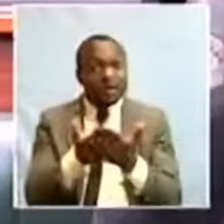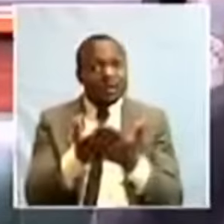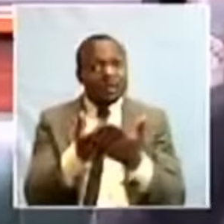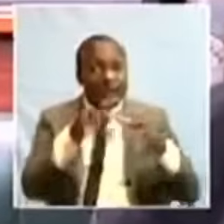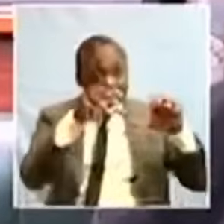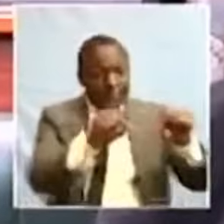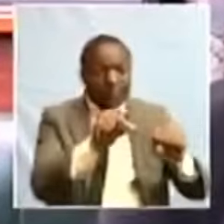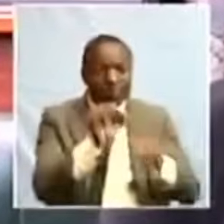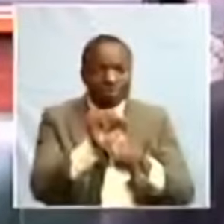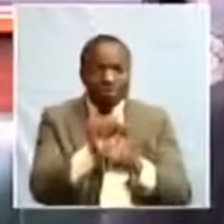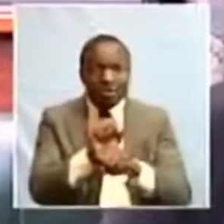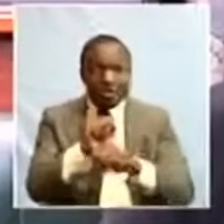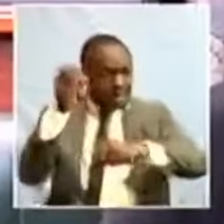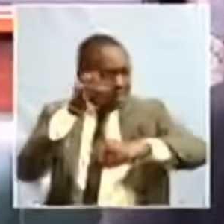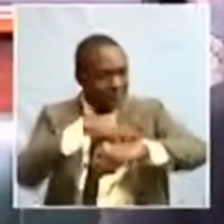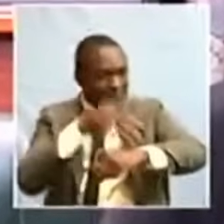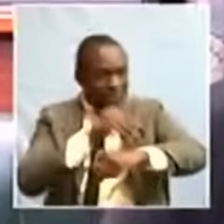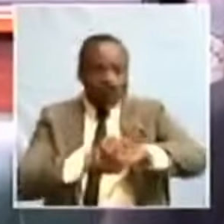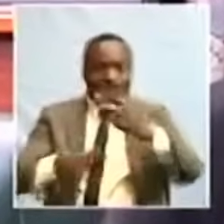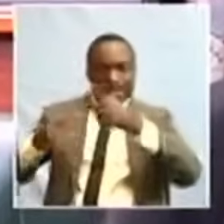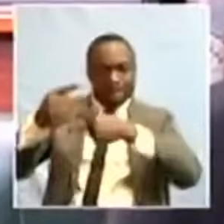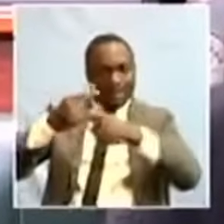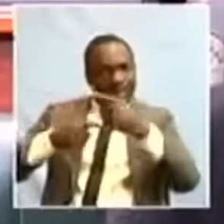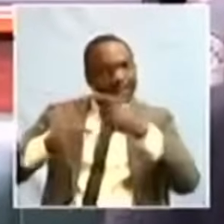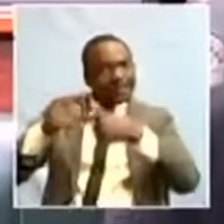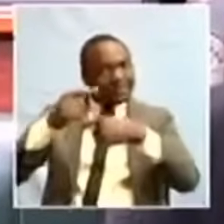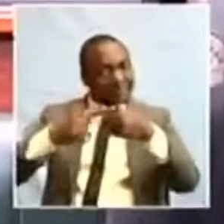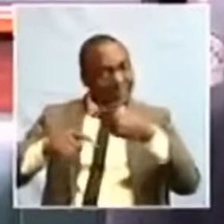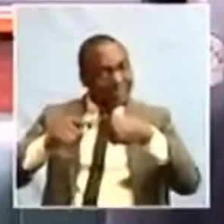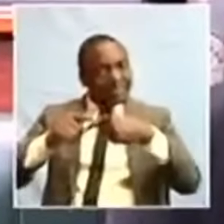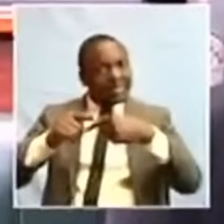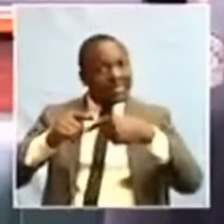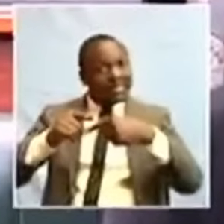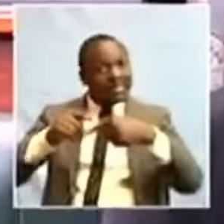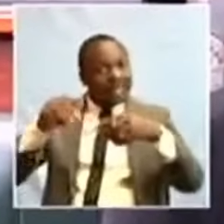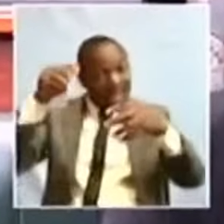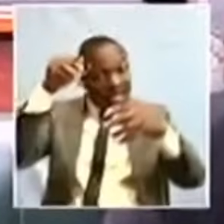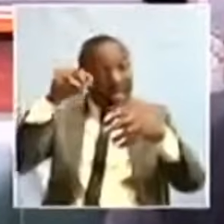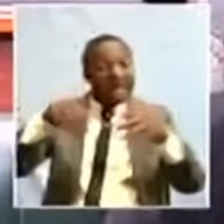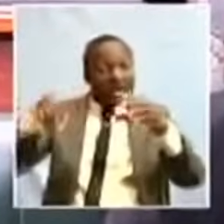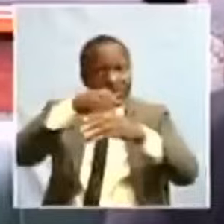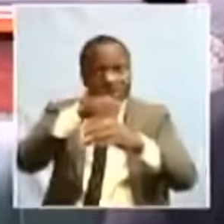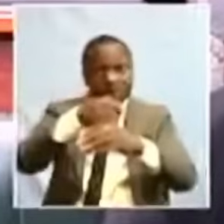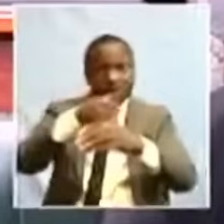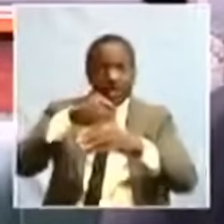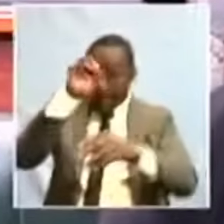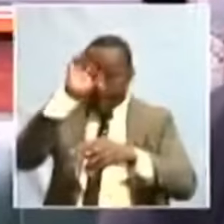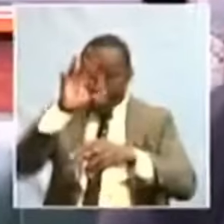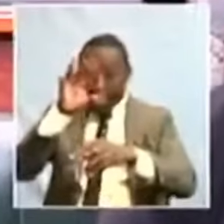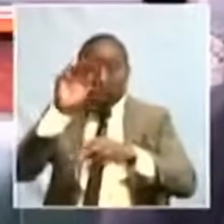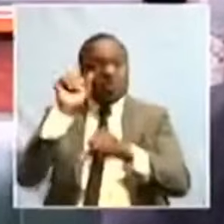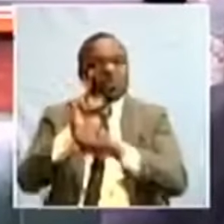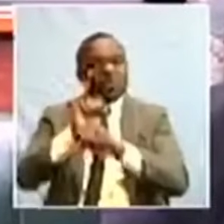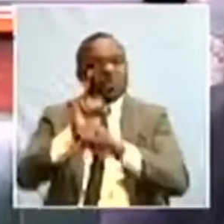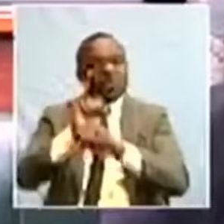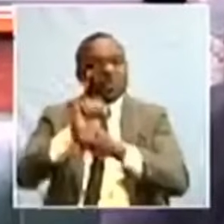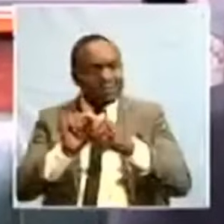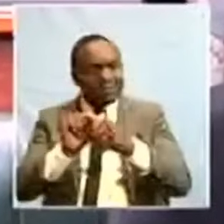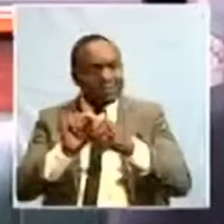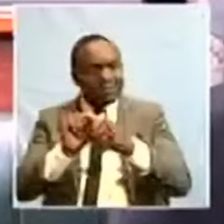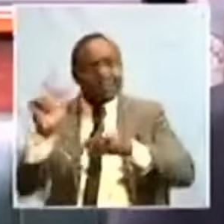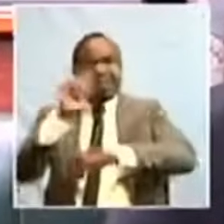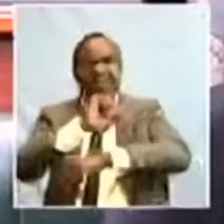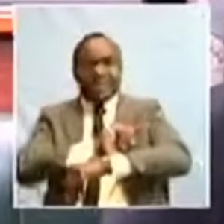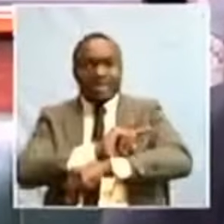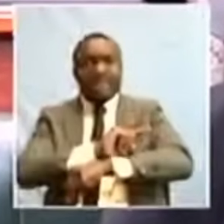the investment that is coming, including in the mines. Jobs are being created every day